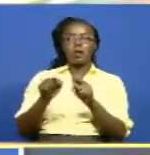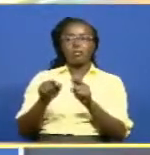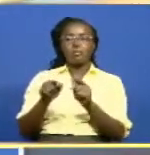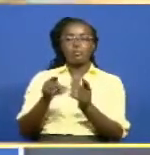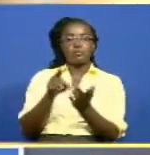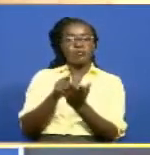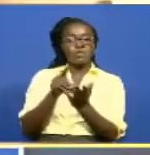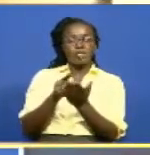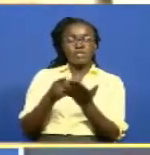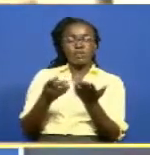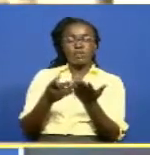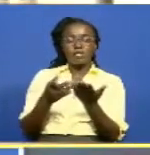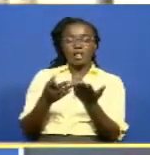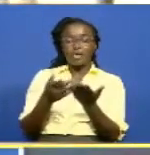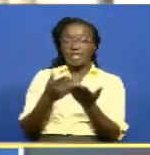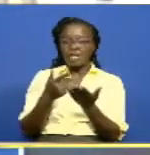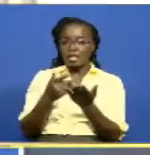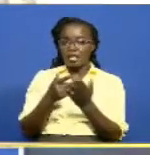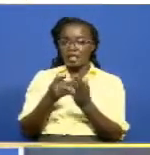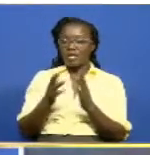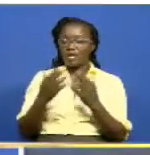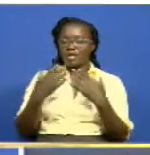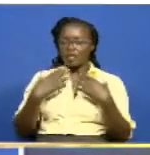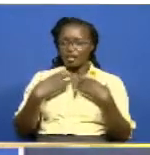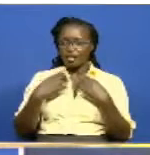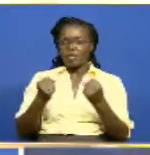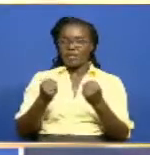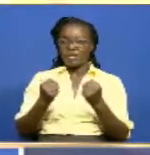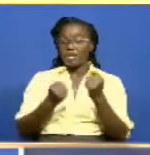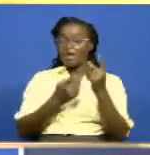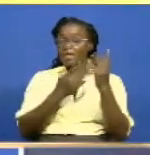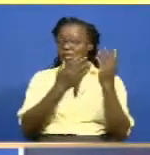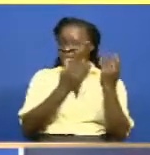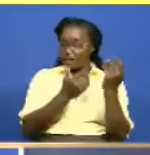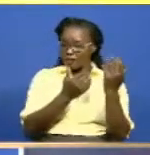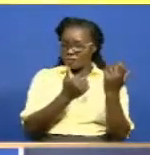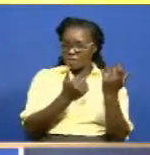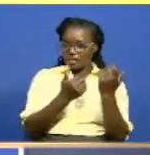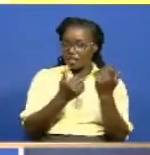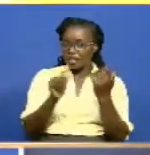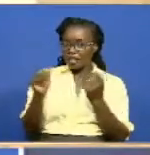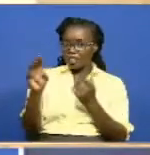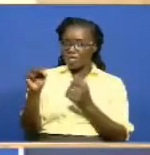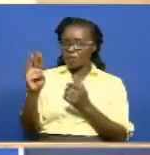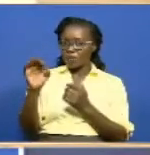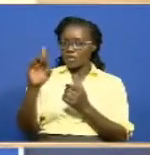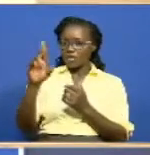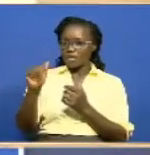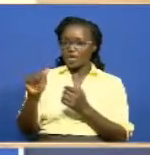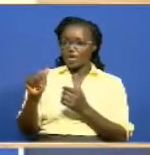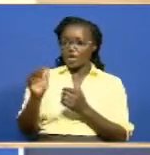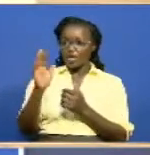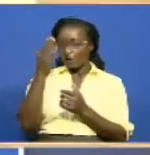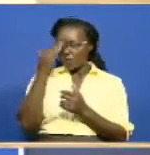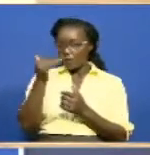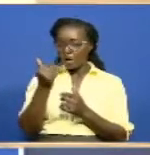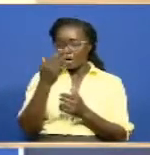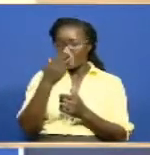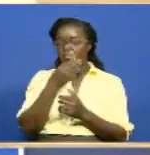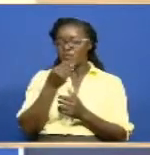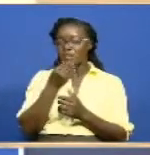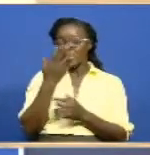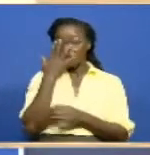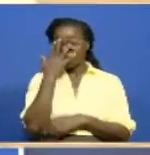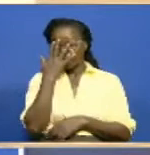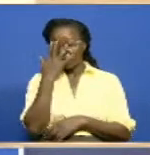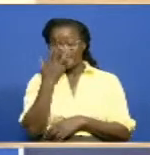Boniface Obai Kamau, a reproductive health expert at Ambira Sub-County Hospital, explains why men often shy away from the